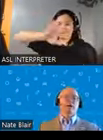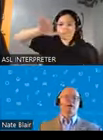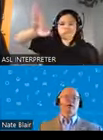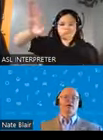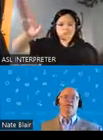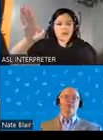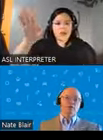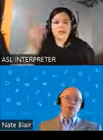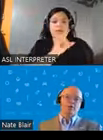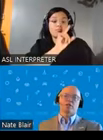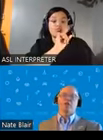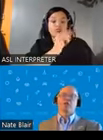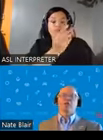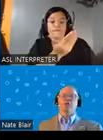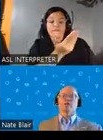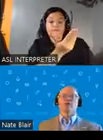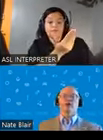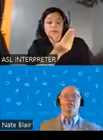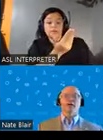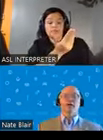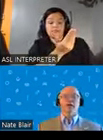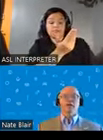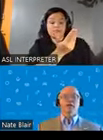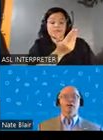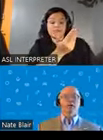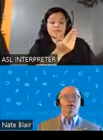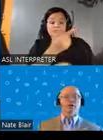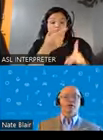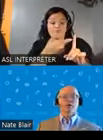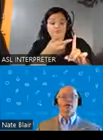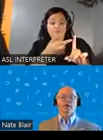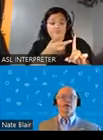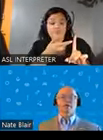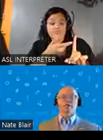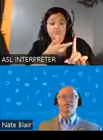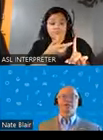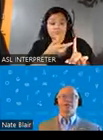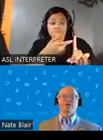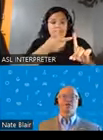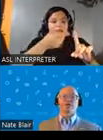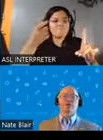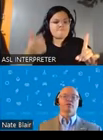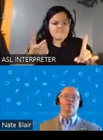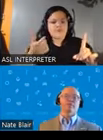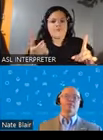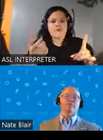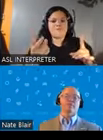think about switching over from the current electricity mix over